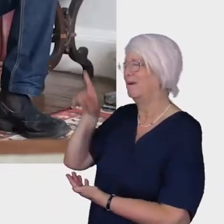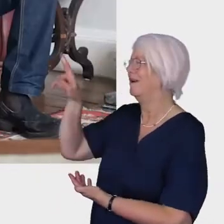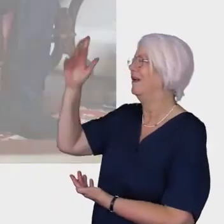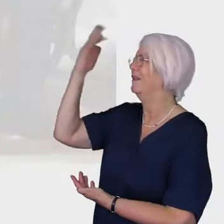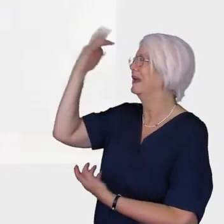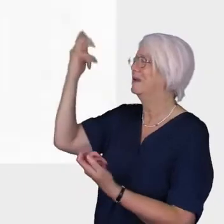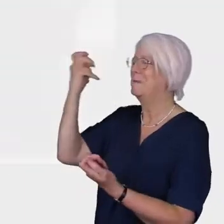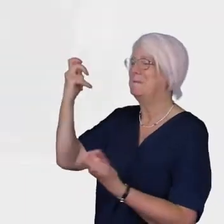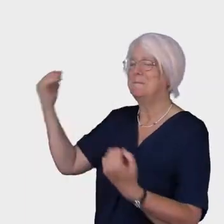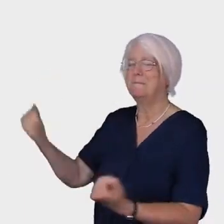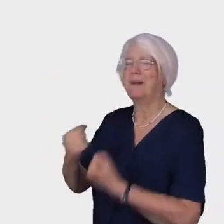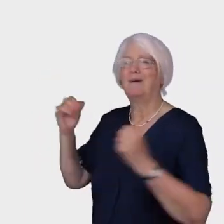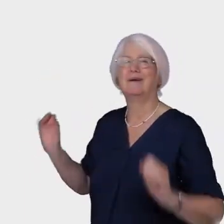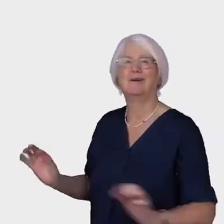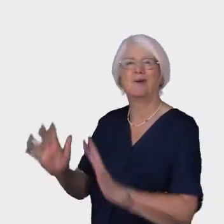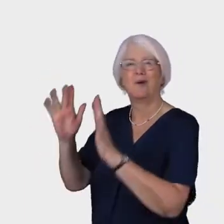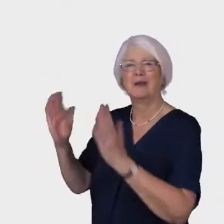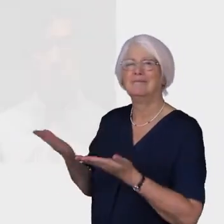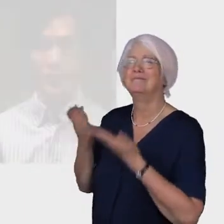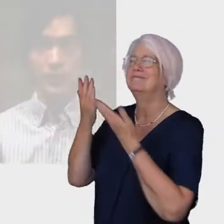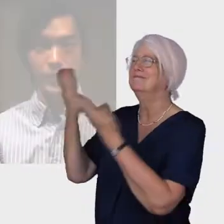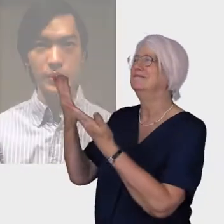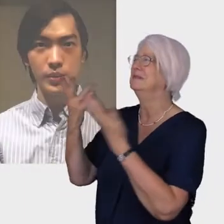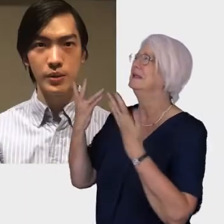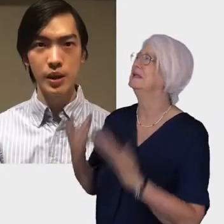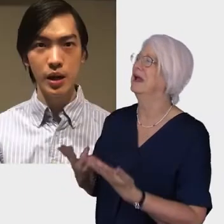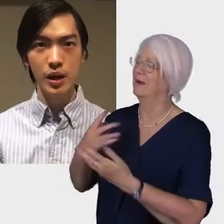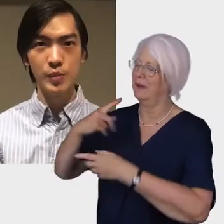yours. Now and